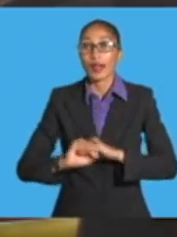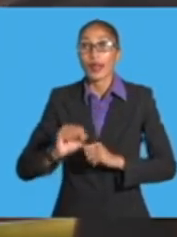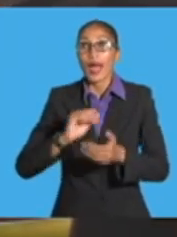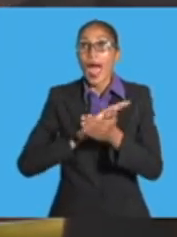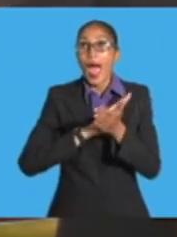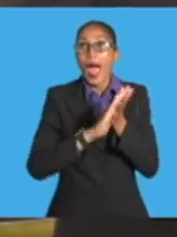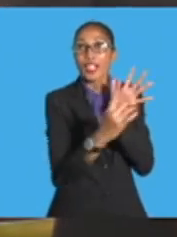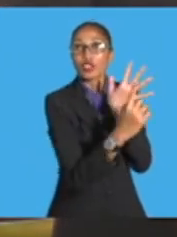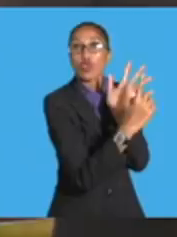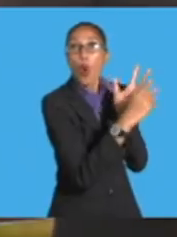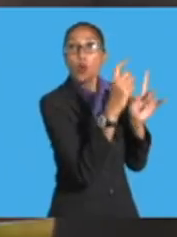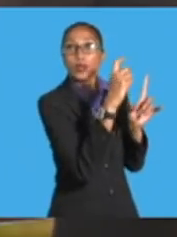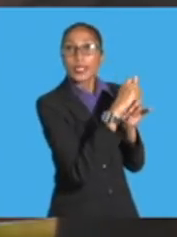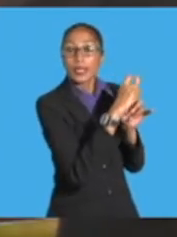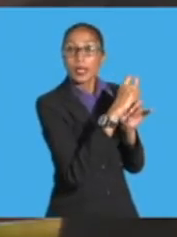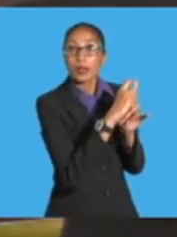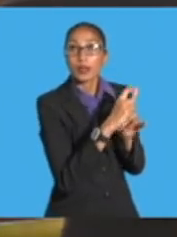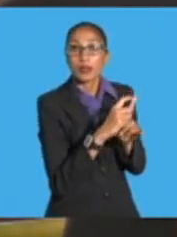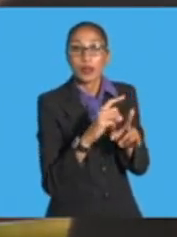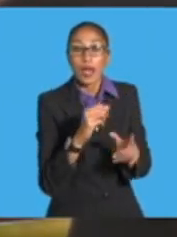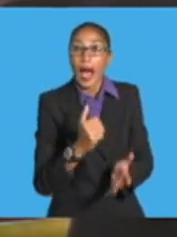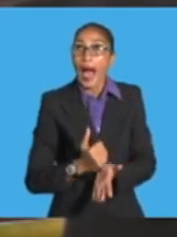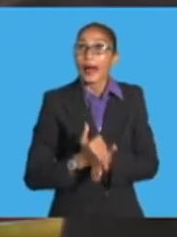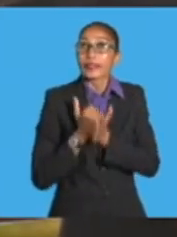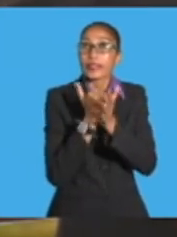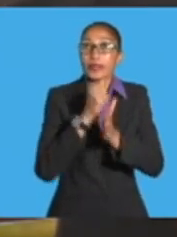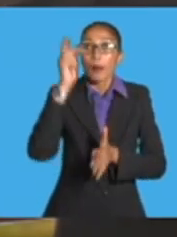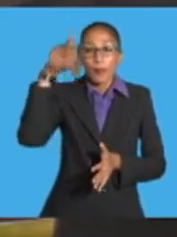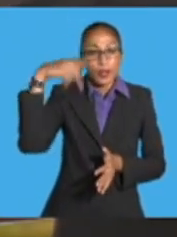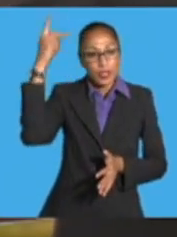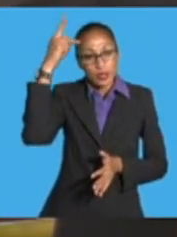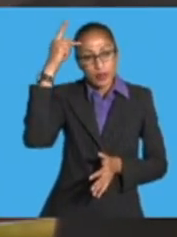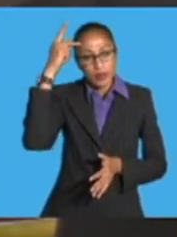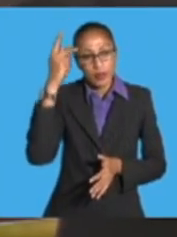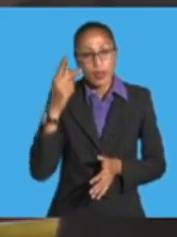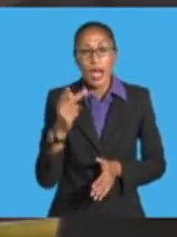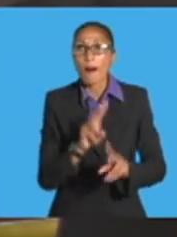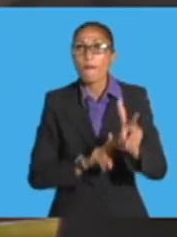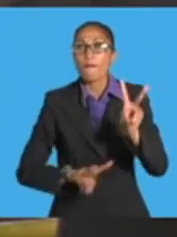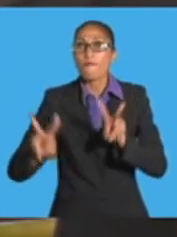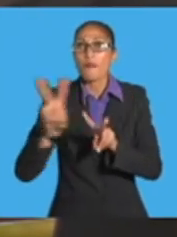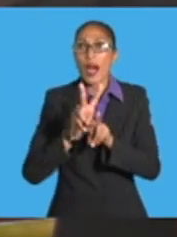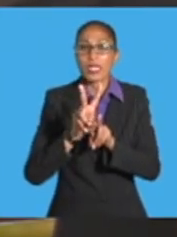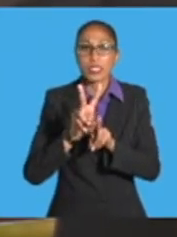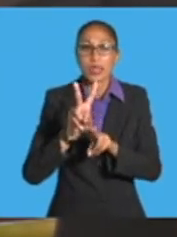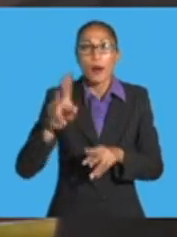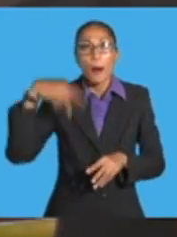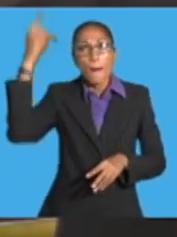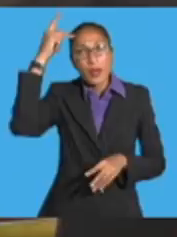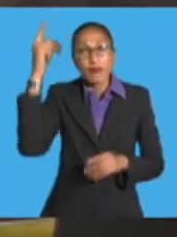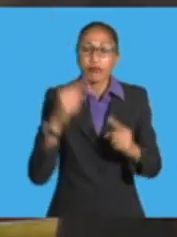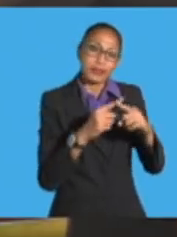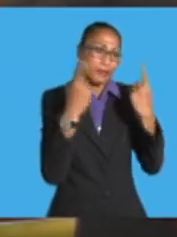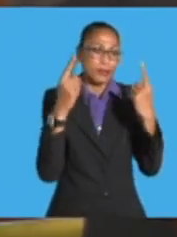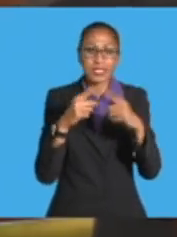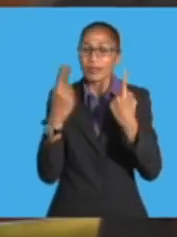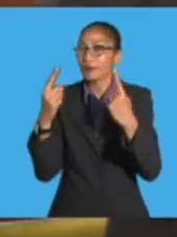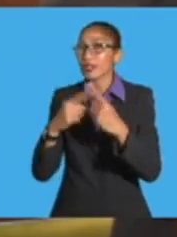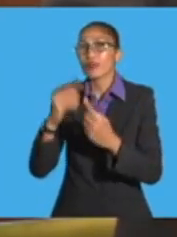of Agricultural Science, assistant principal, and subsequently vice principal of various secondary schools in